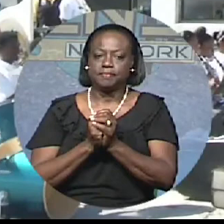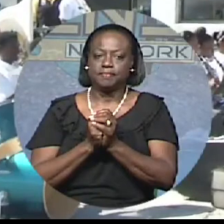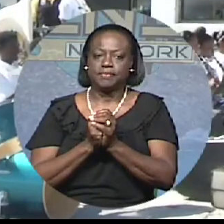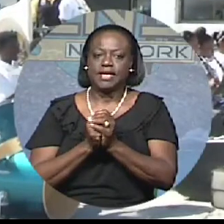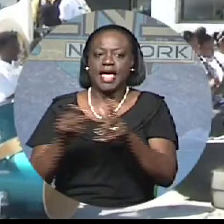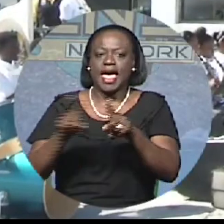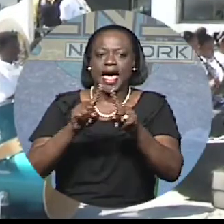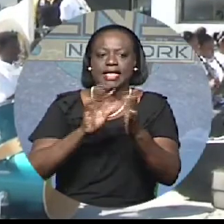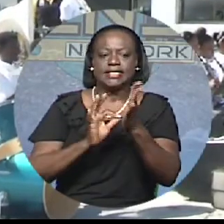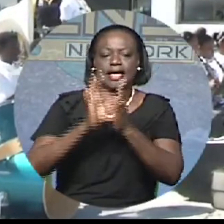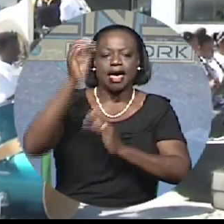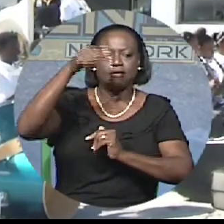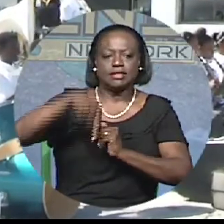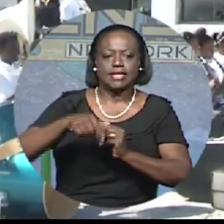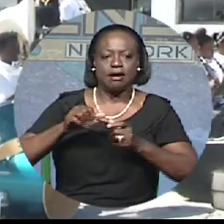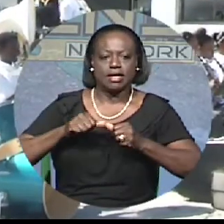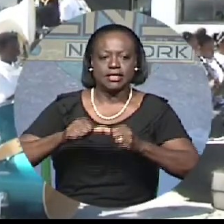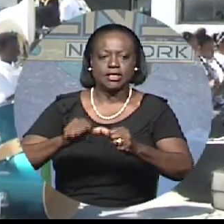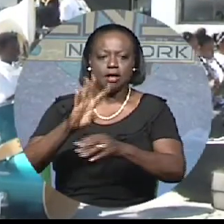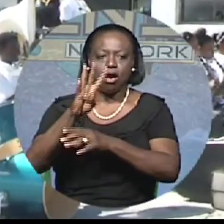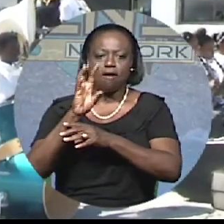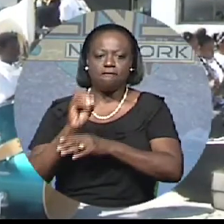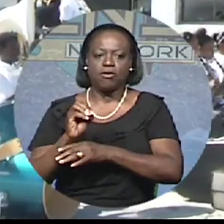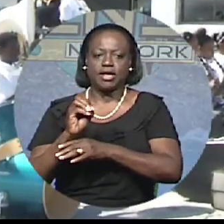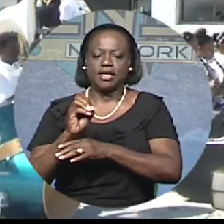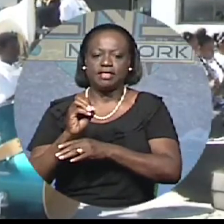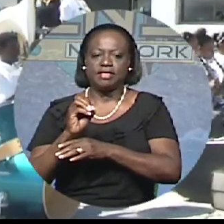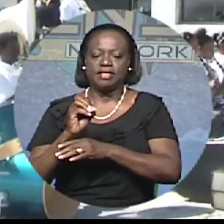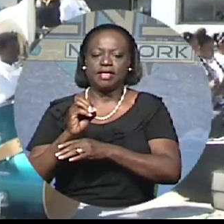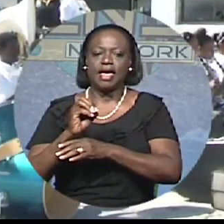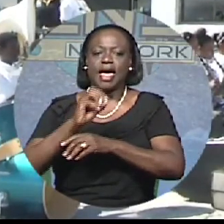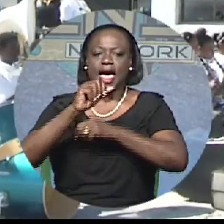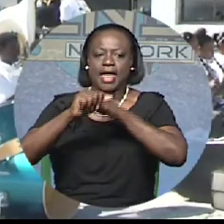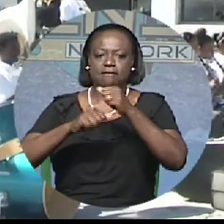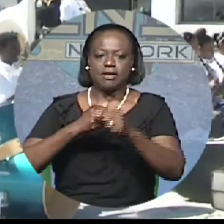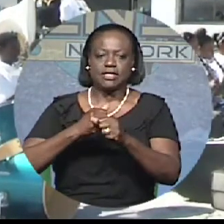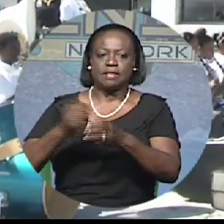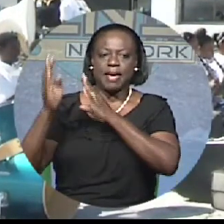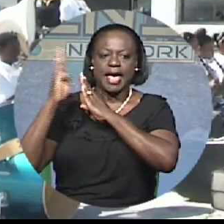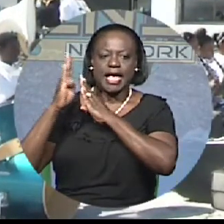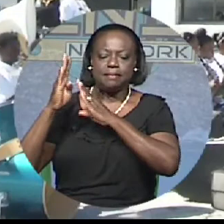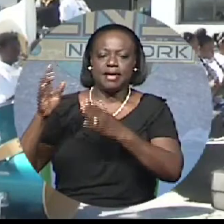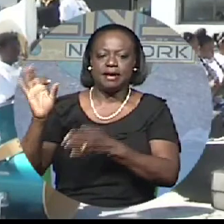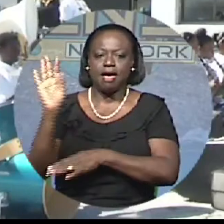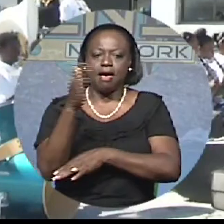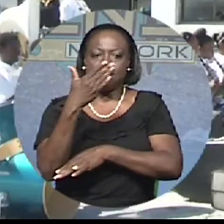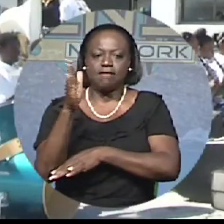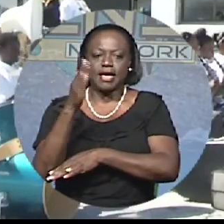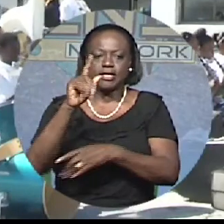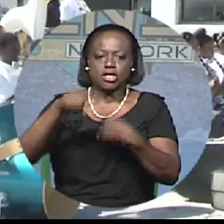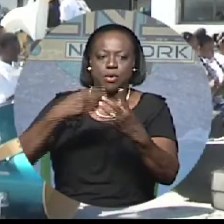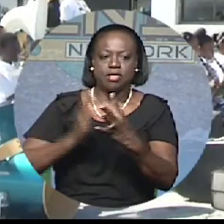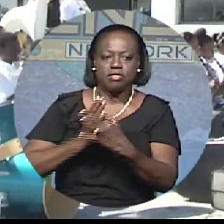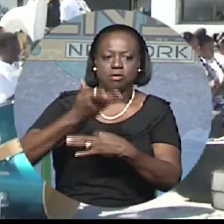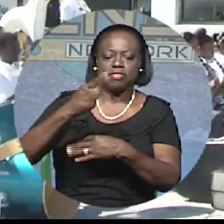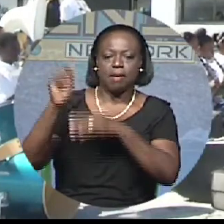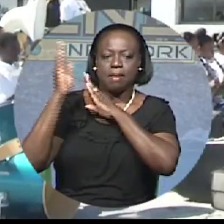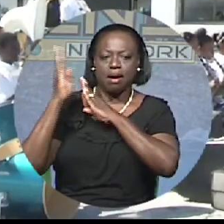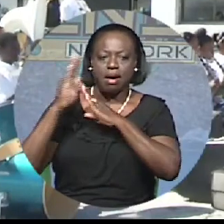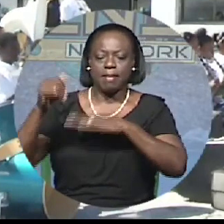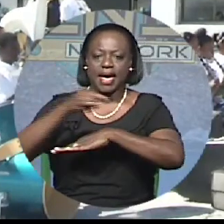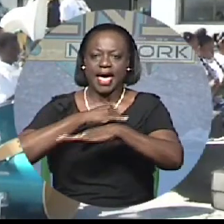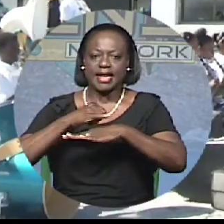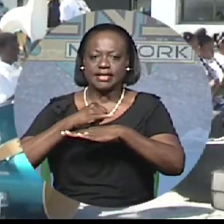And as the countdown continues to the 40th independence anniversary, the Bahamian flag is making its journey around the Bahama Islands. Residents